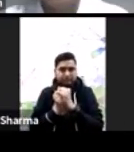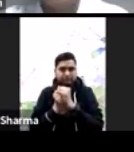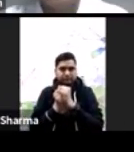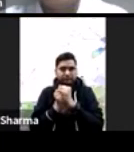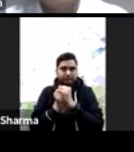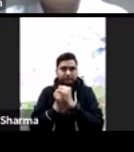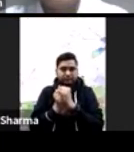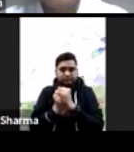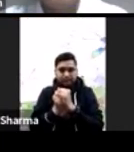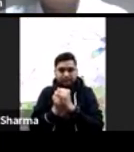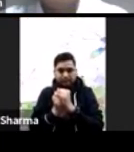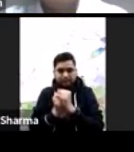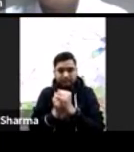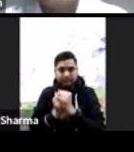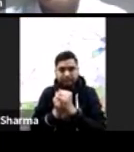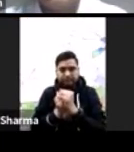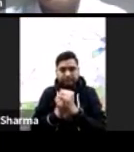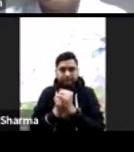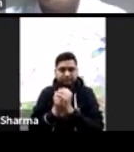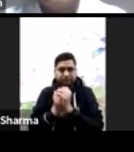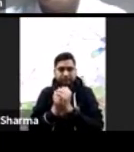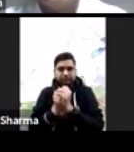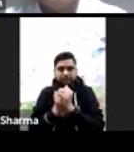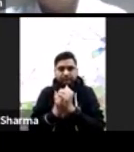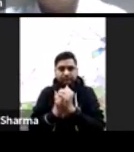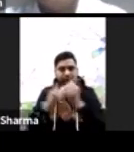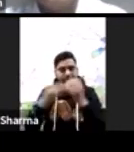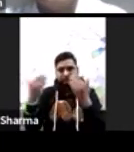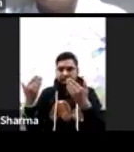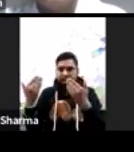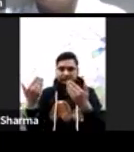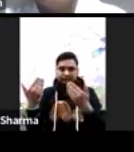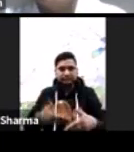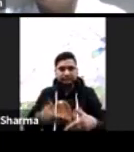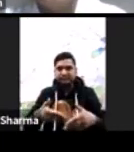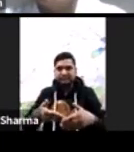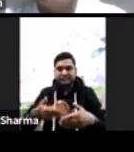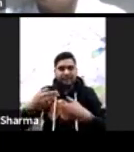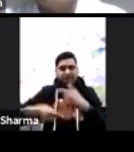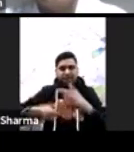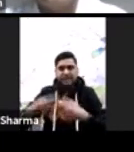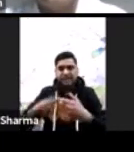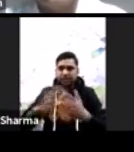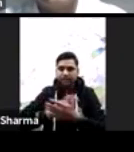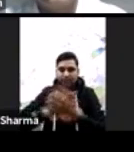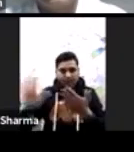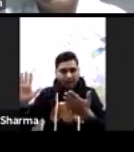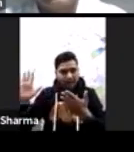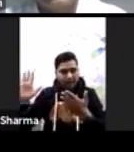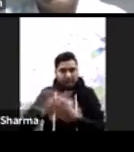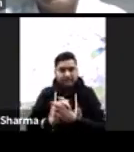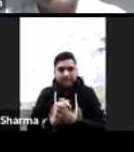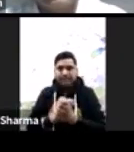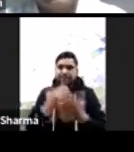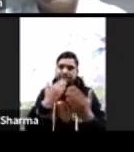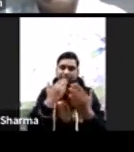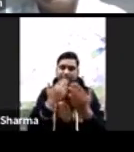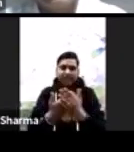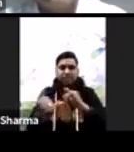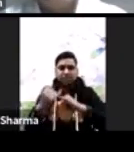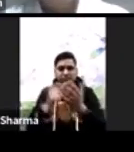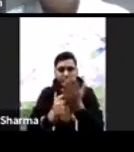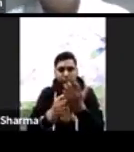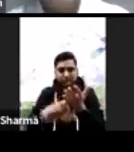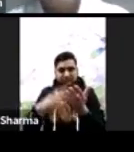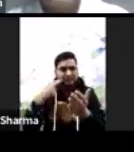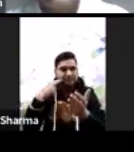Thank you so very much. And with this, we come to an end of this event. So thank you, Srijit. You should also